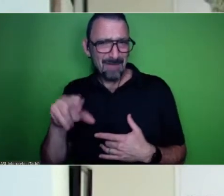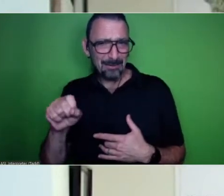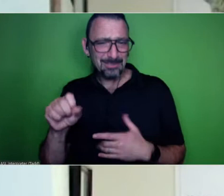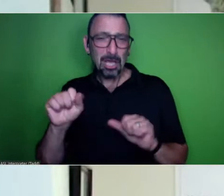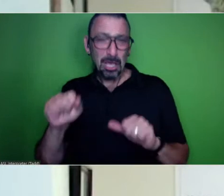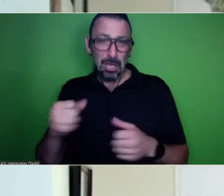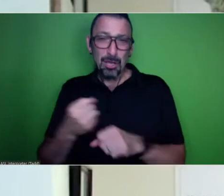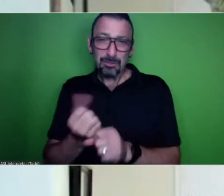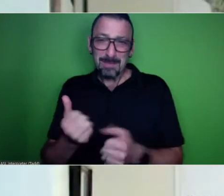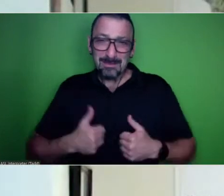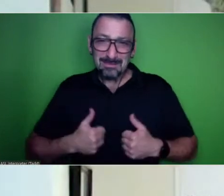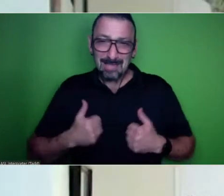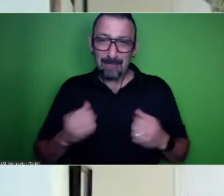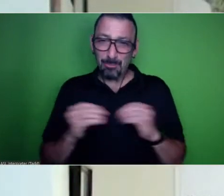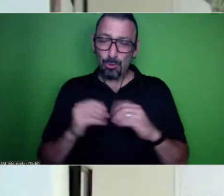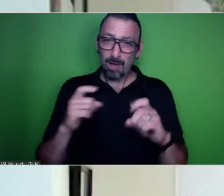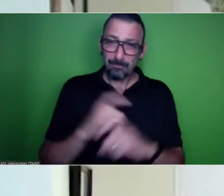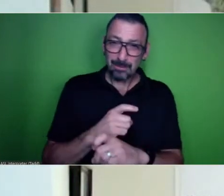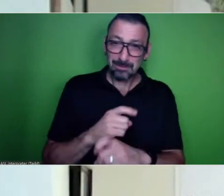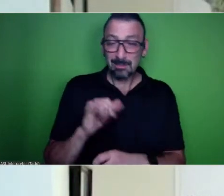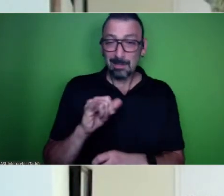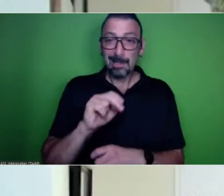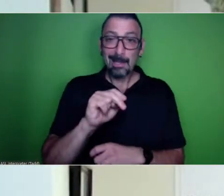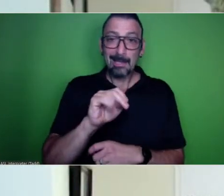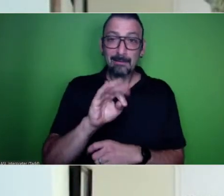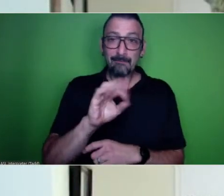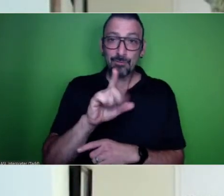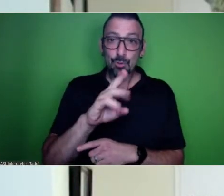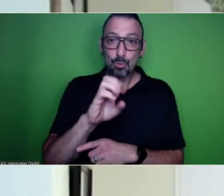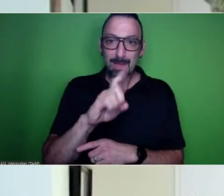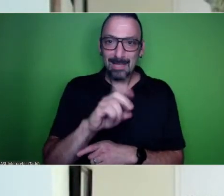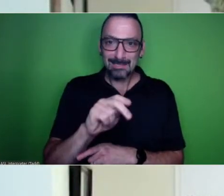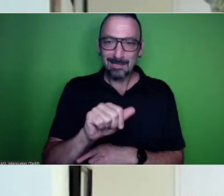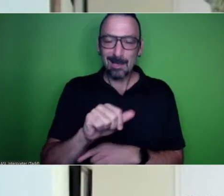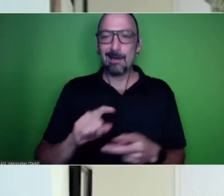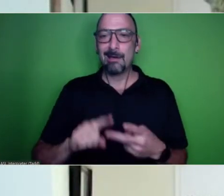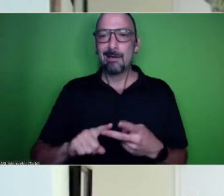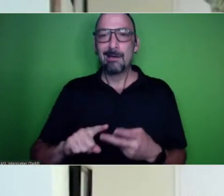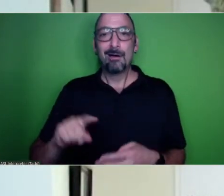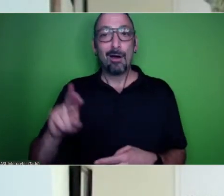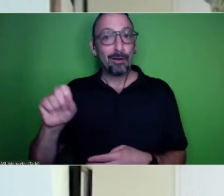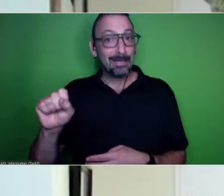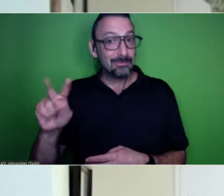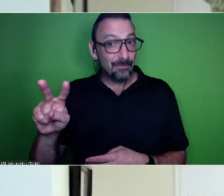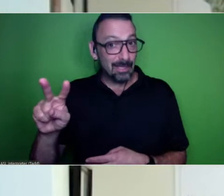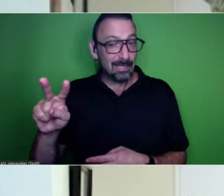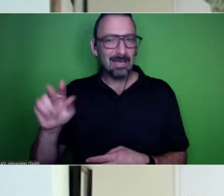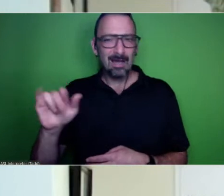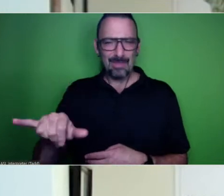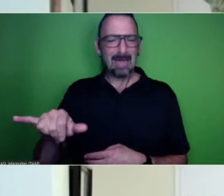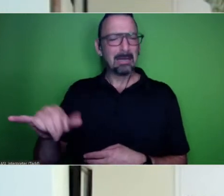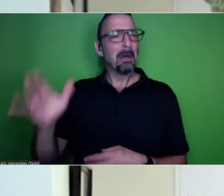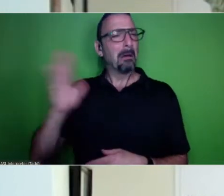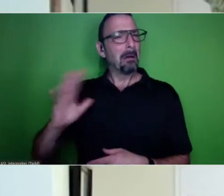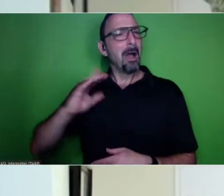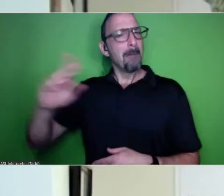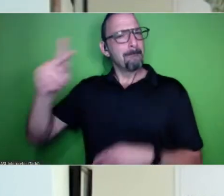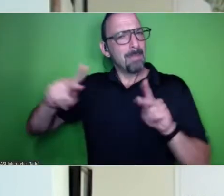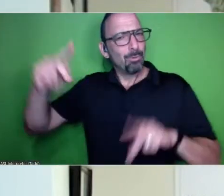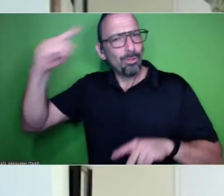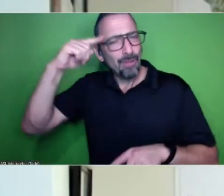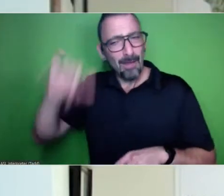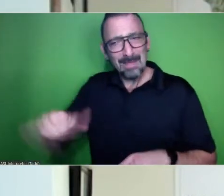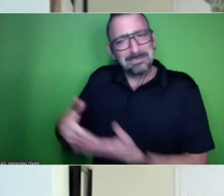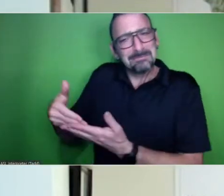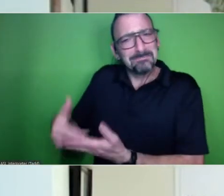picture. Influenza, we've seen an increase in RSV, which is generally thought to be a childhood or an infancy